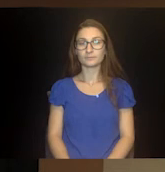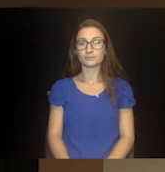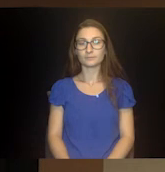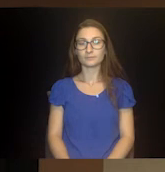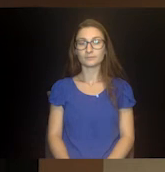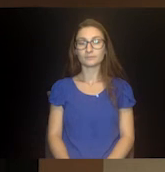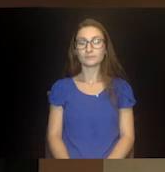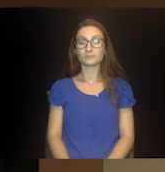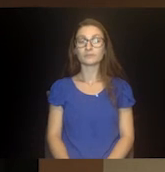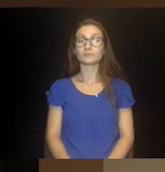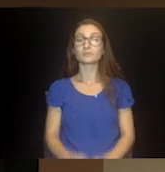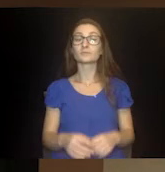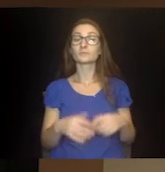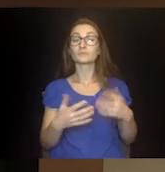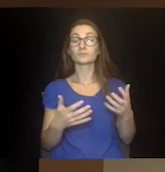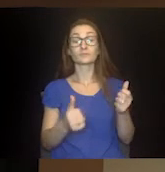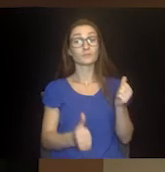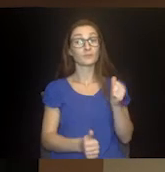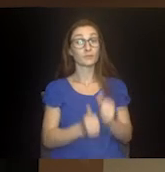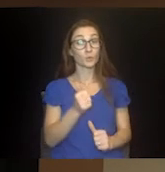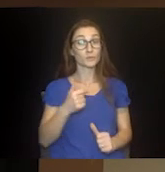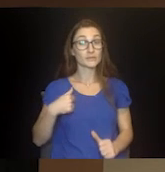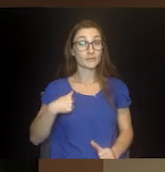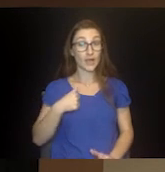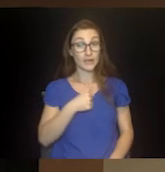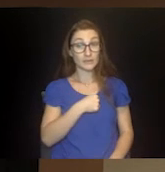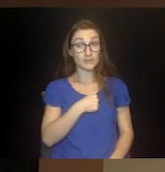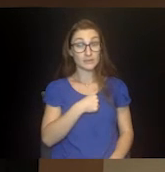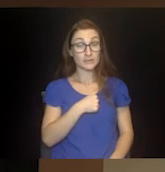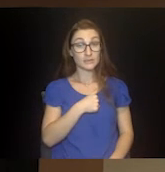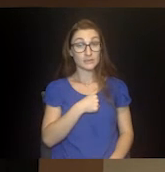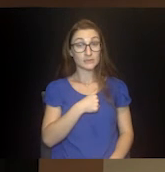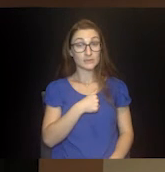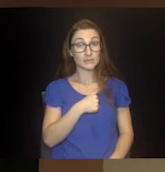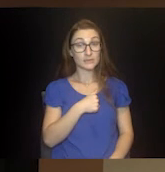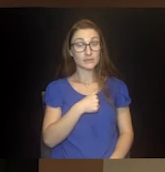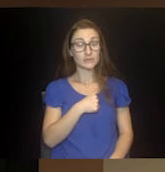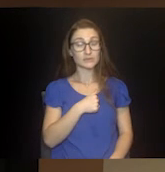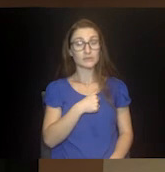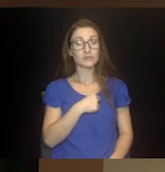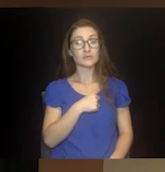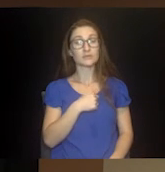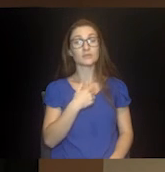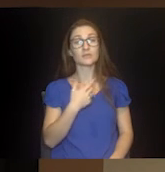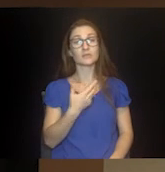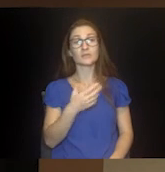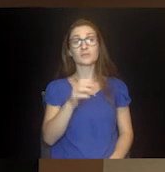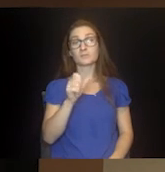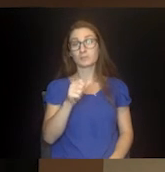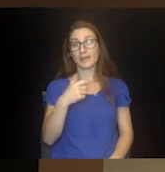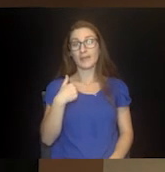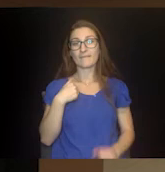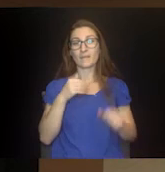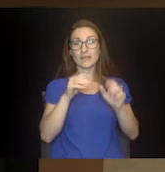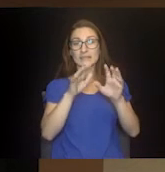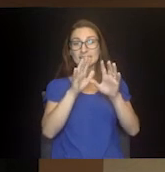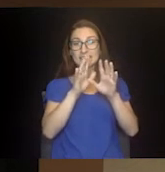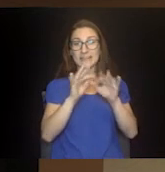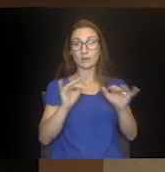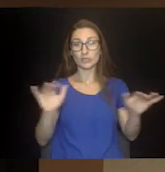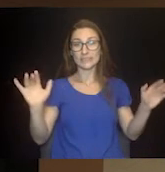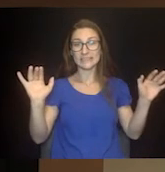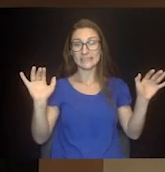vision for the council? Well, most of us, since, you know, like, even though like there's